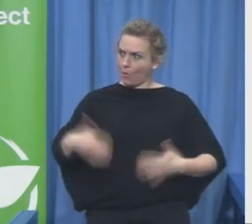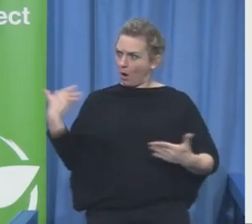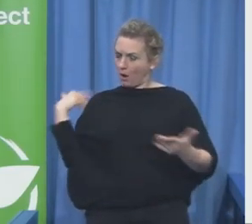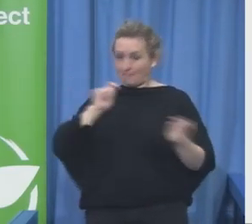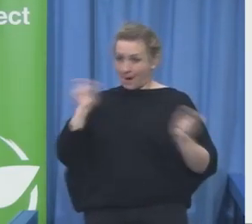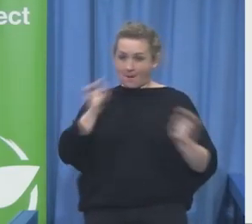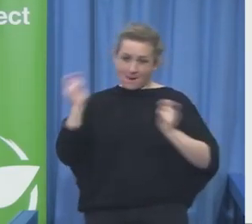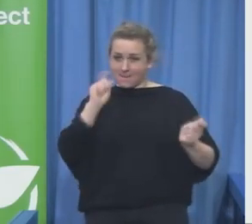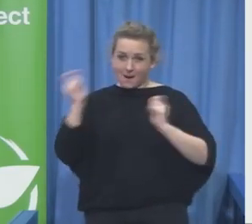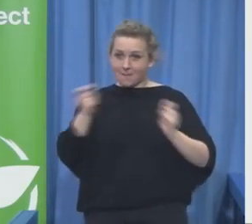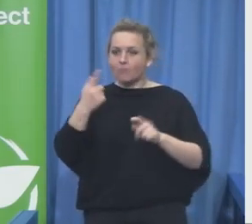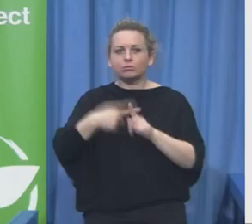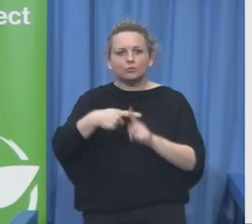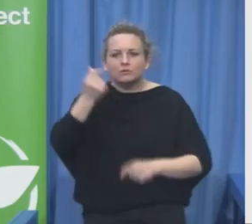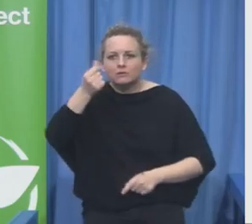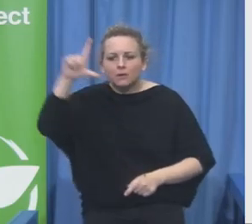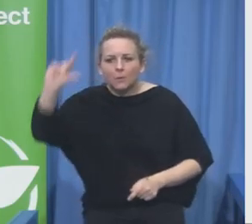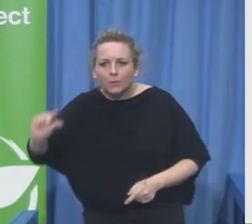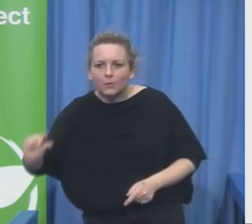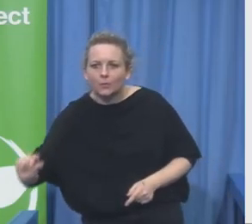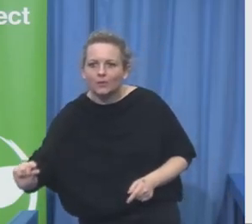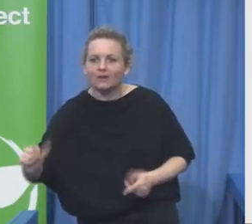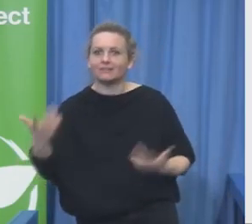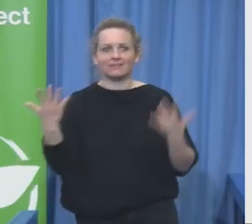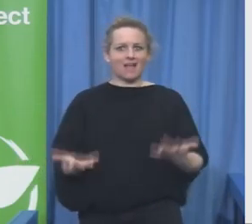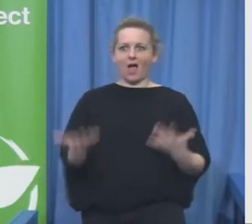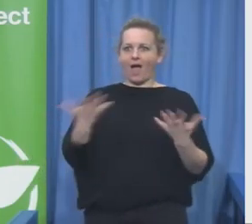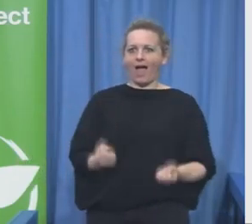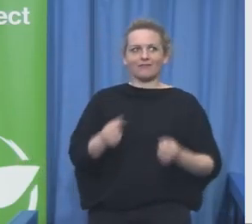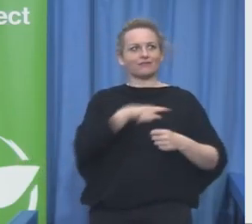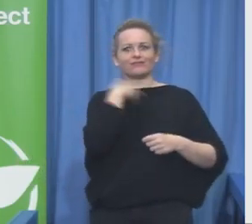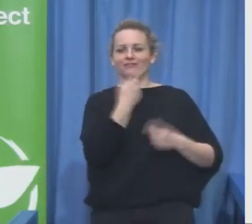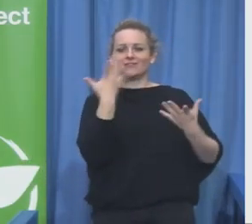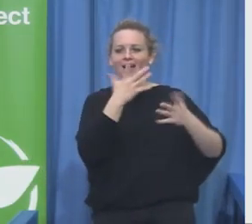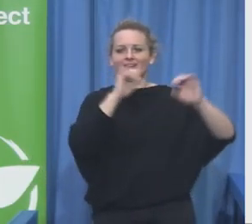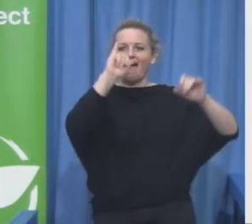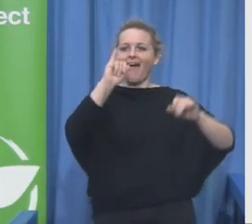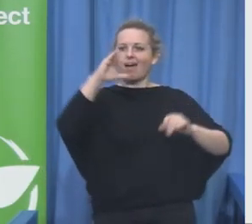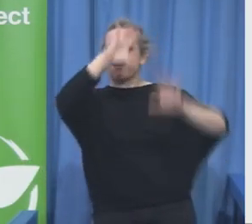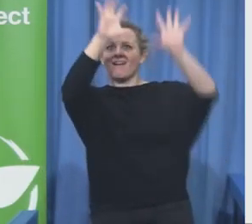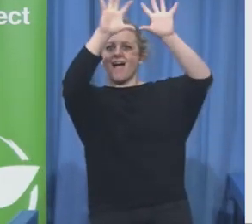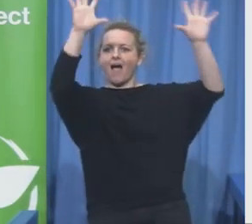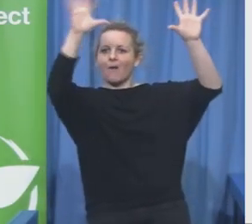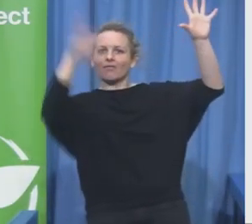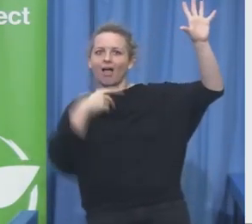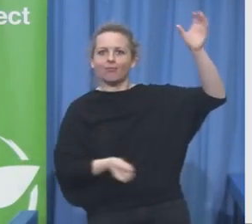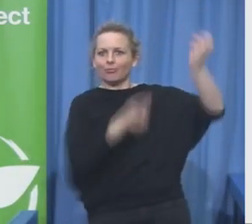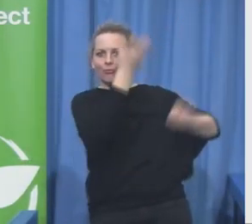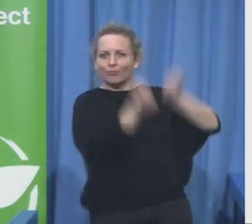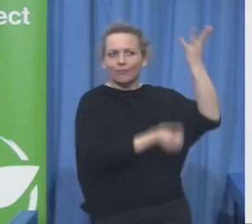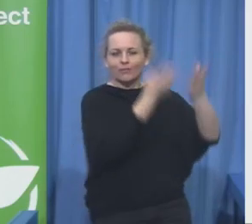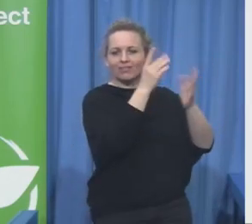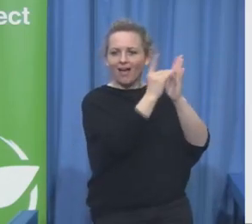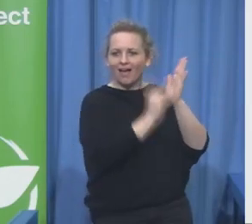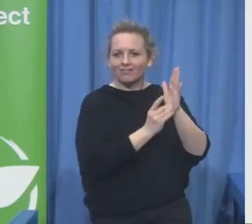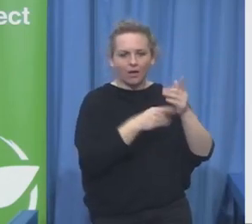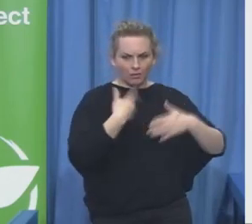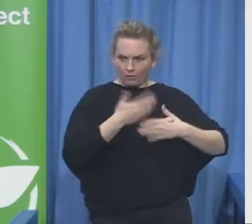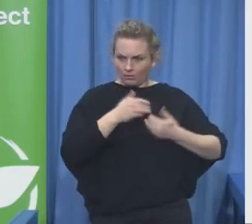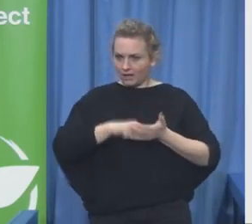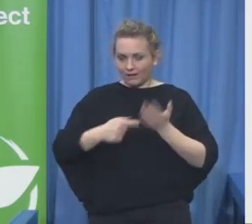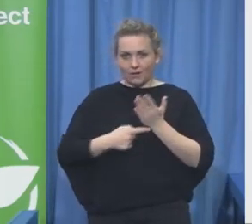year, which is the idea that technology is spreading further, quicker, and innovation is happening more rapidly around the world of technology